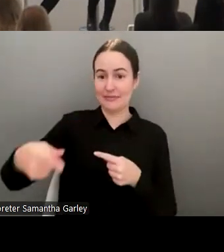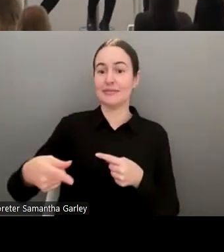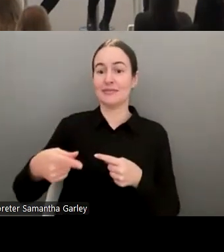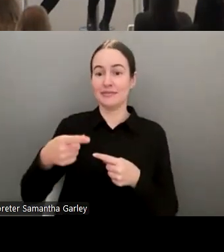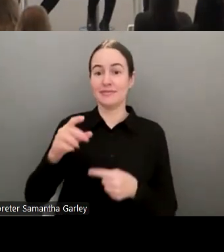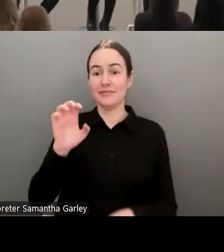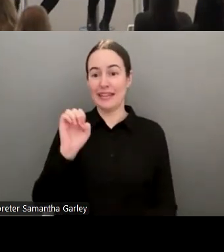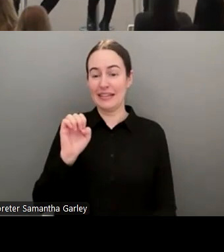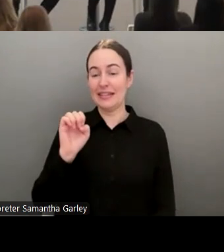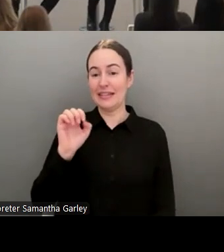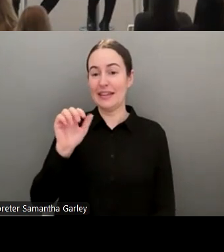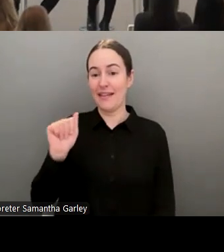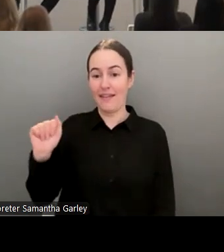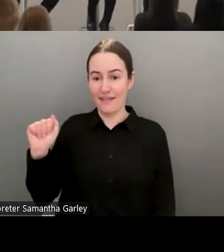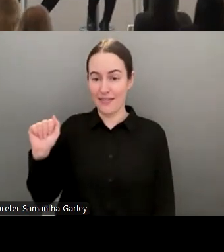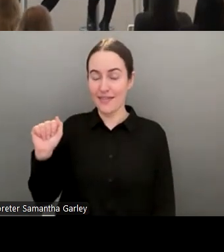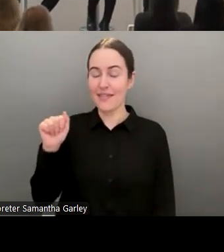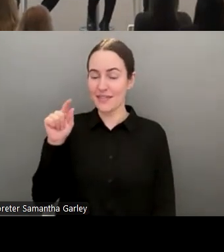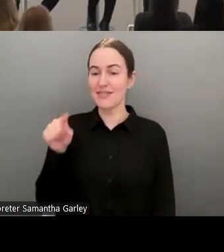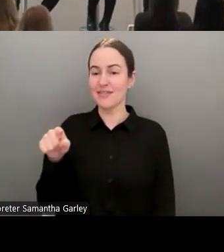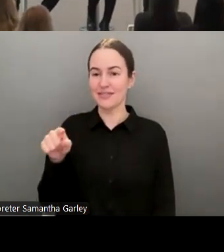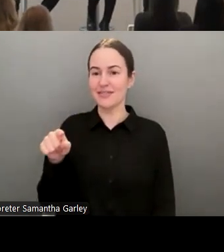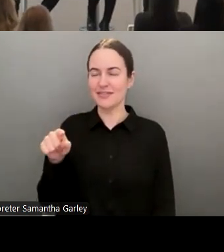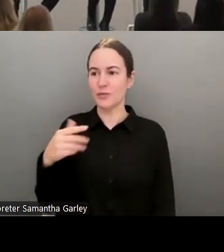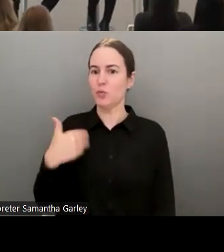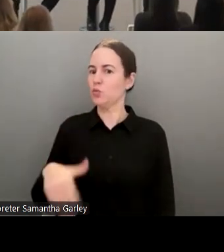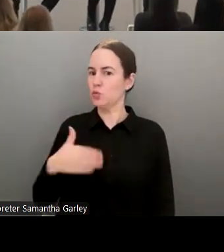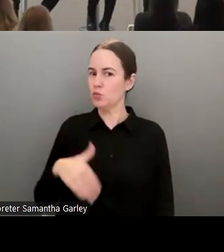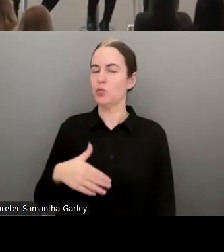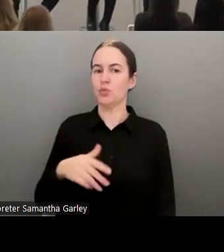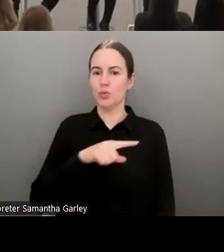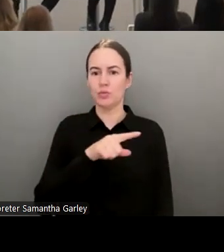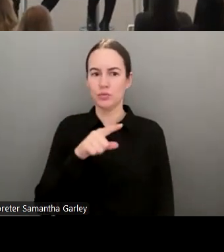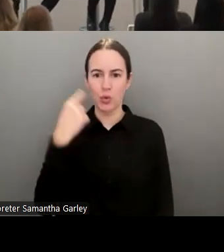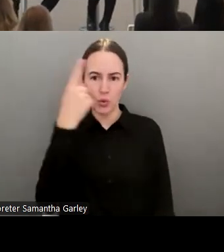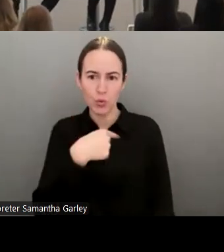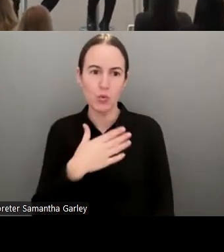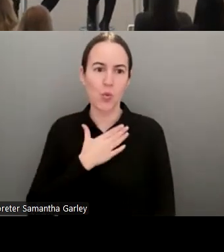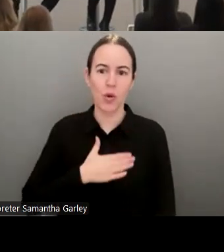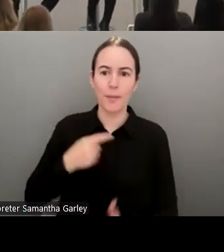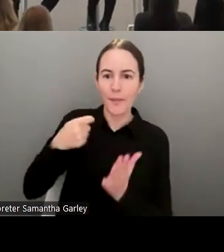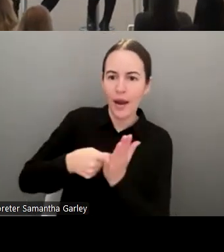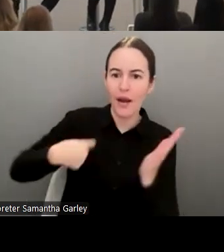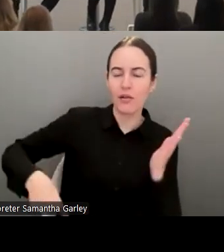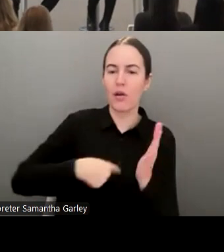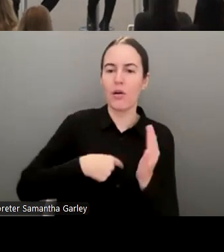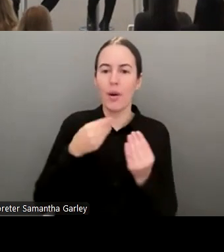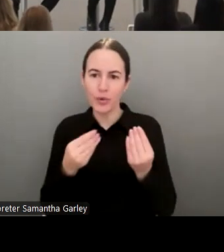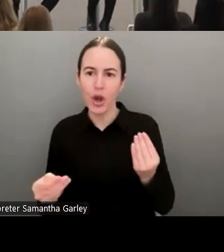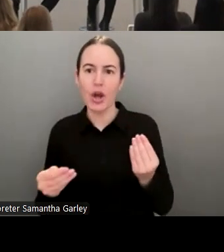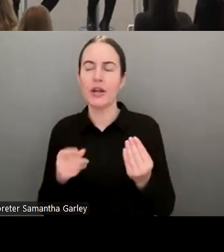we definitely see the demand from the customers, like high demand for exactly